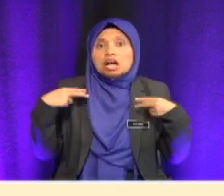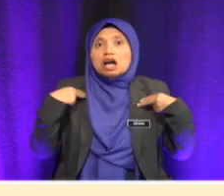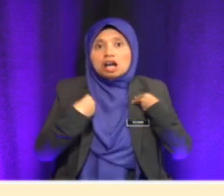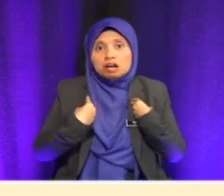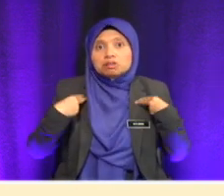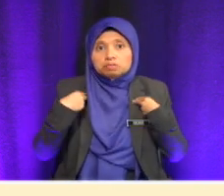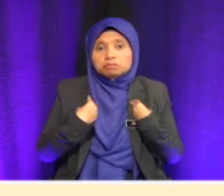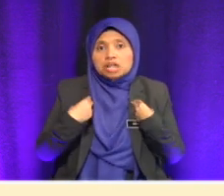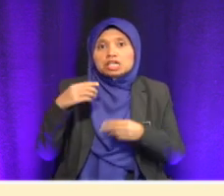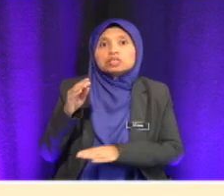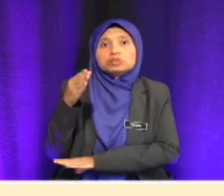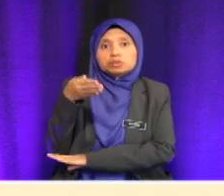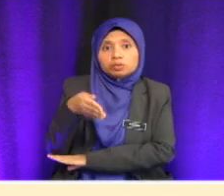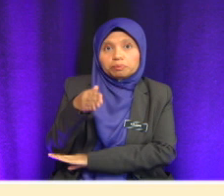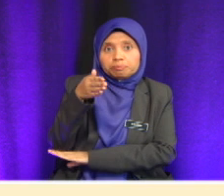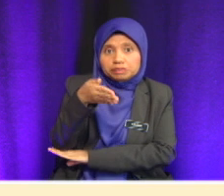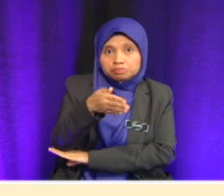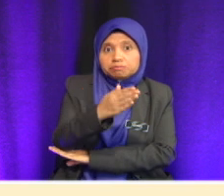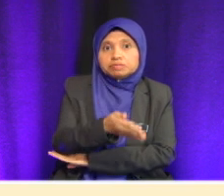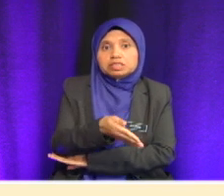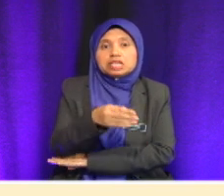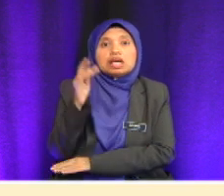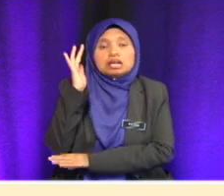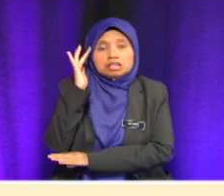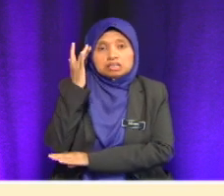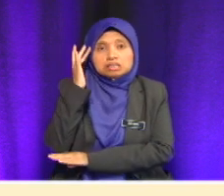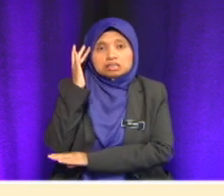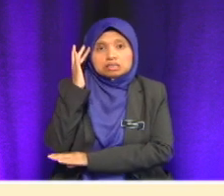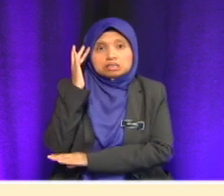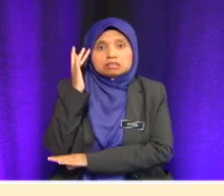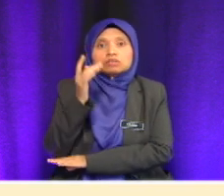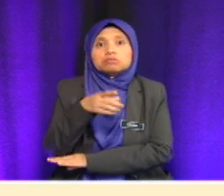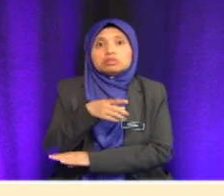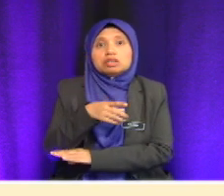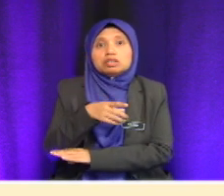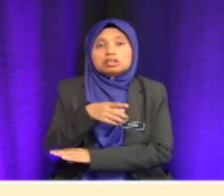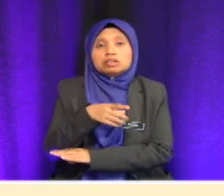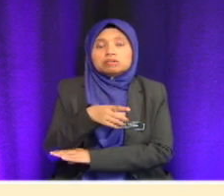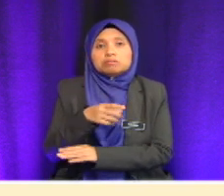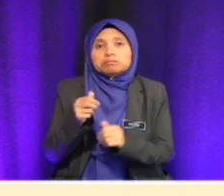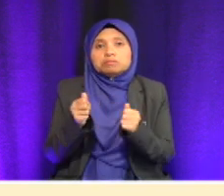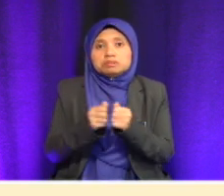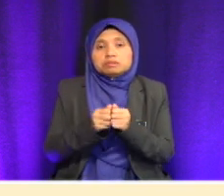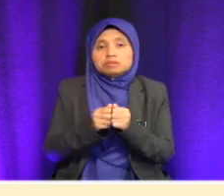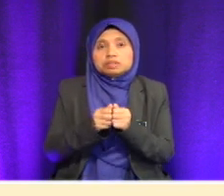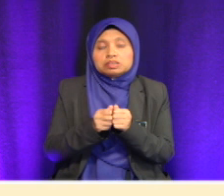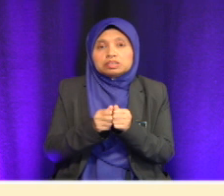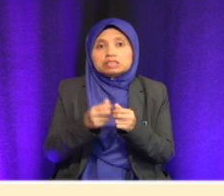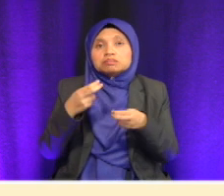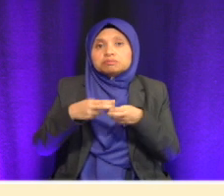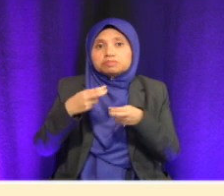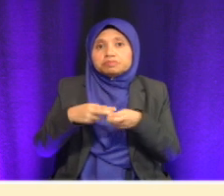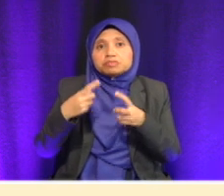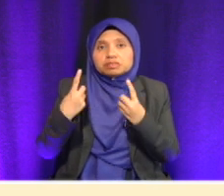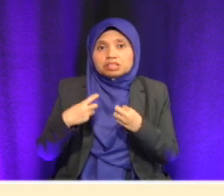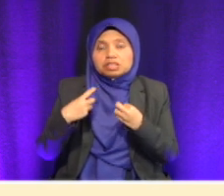when a dolphin turned up. Somehow, it calmed the whales down and communicated with them. Within a few minutes, the